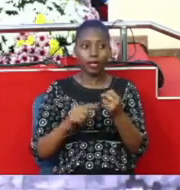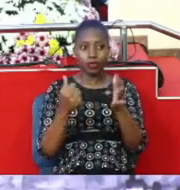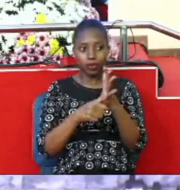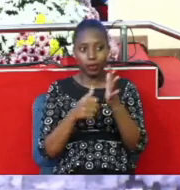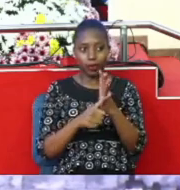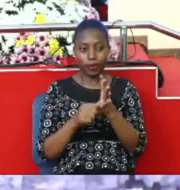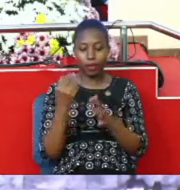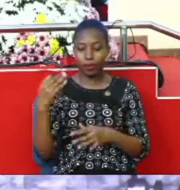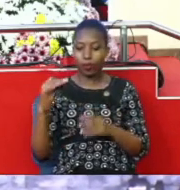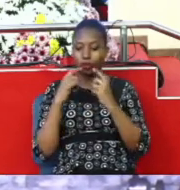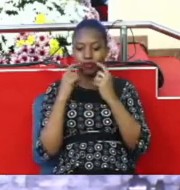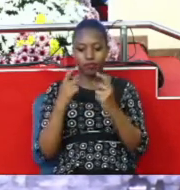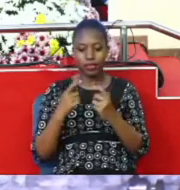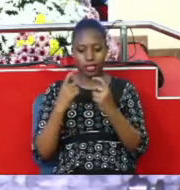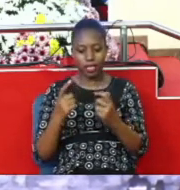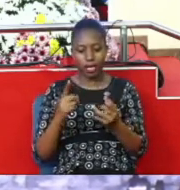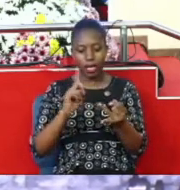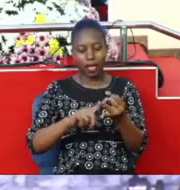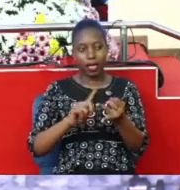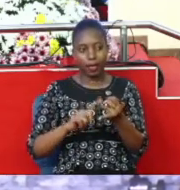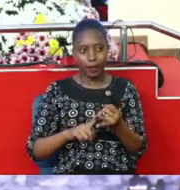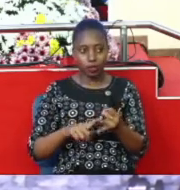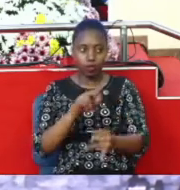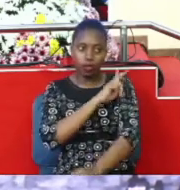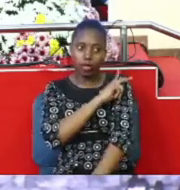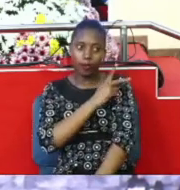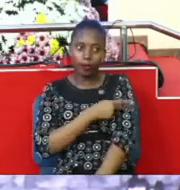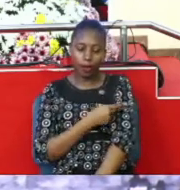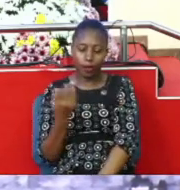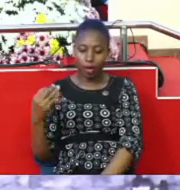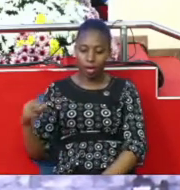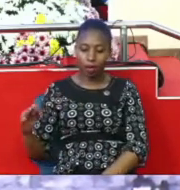But number two, there is the power of sin. So,